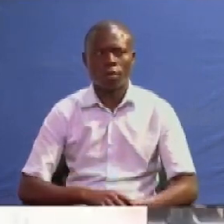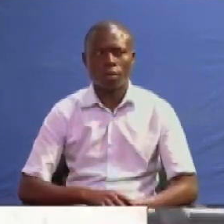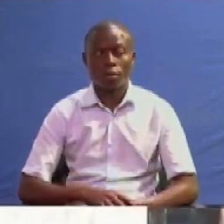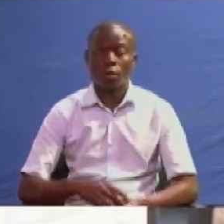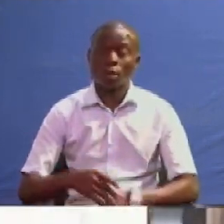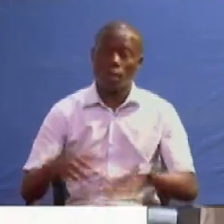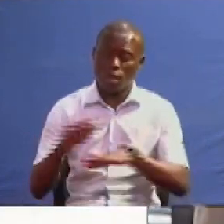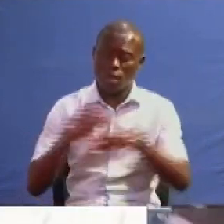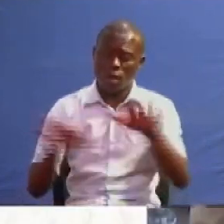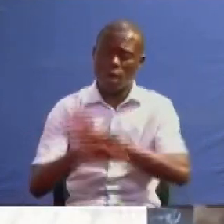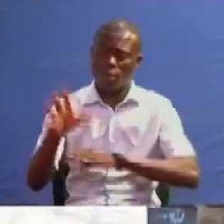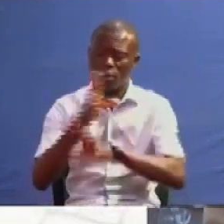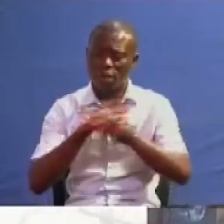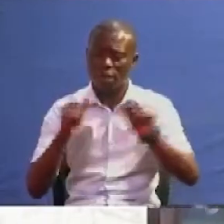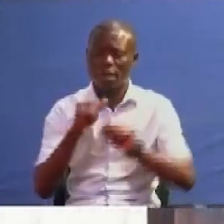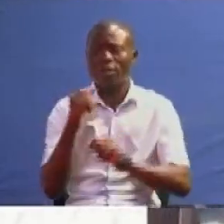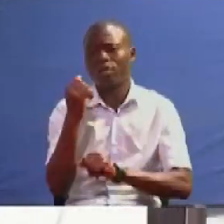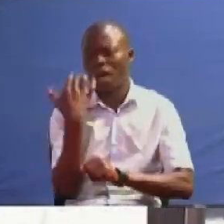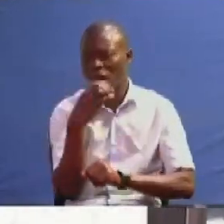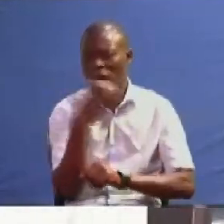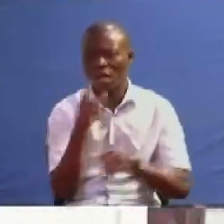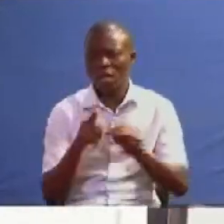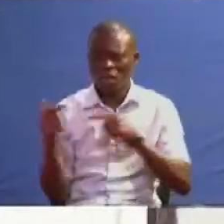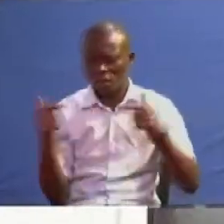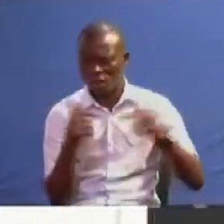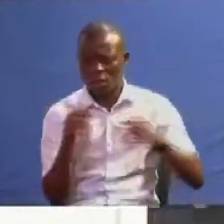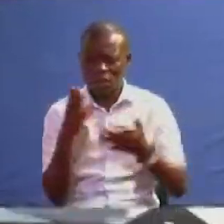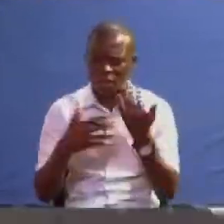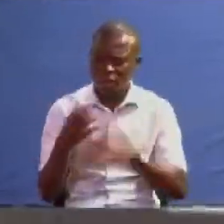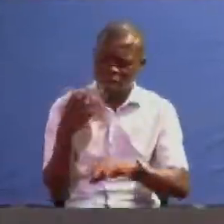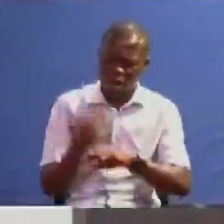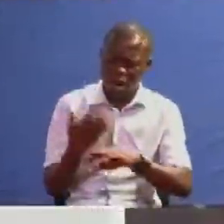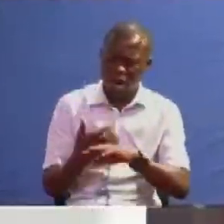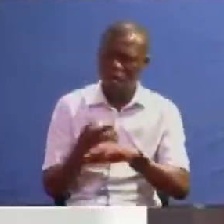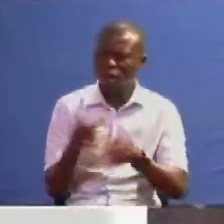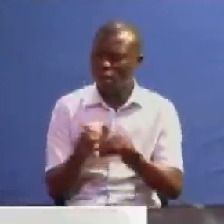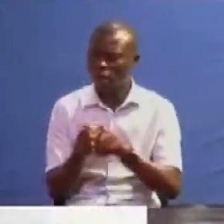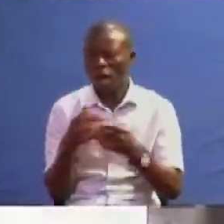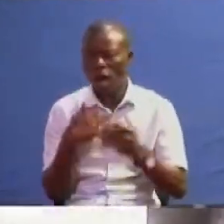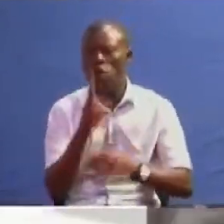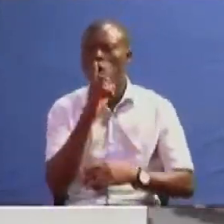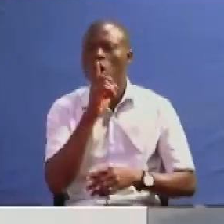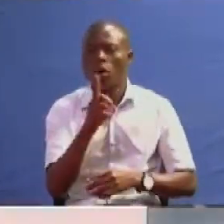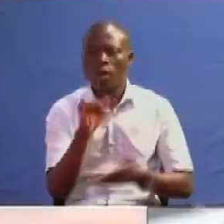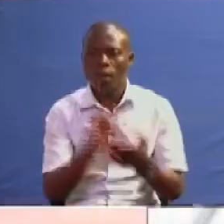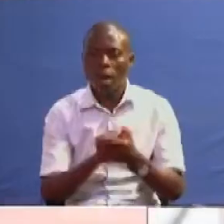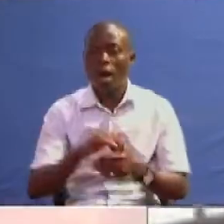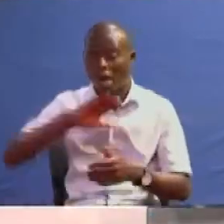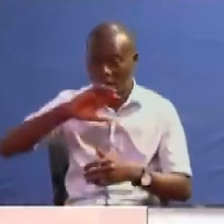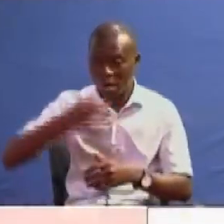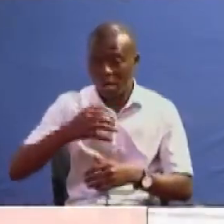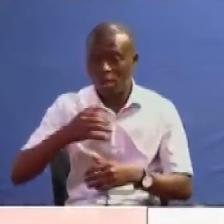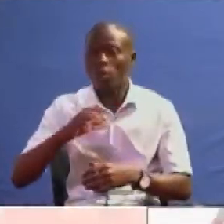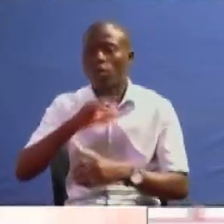Despite Deputy President Rigathi Gachagua's complaints on travel difficulties a few weeks ago, the second in command yesterday left the country for South